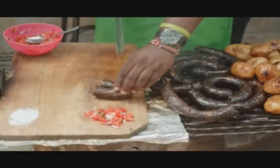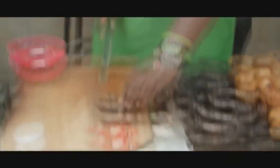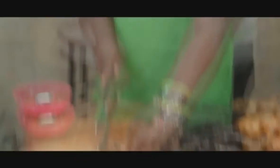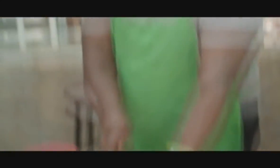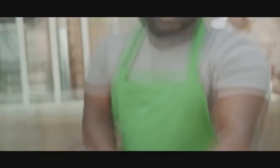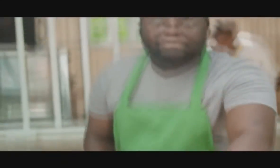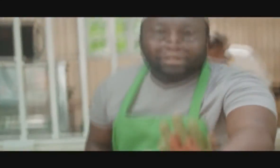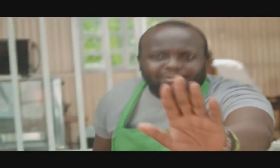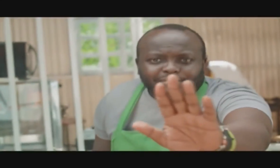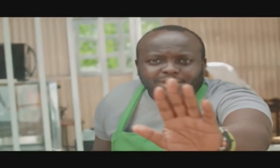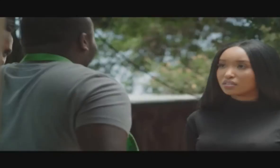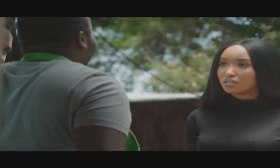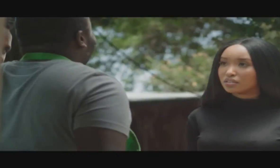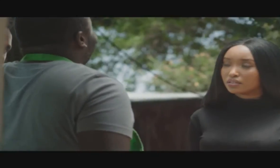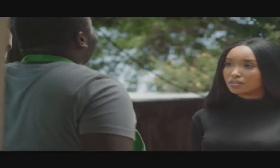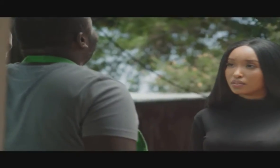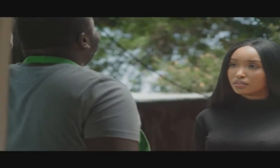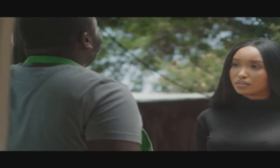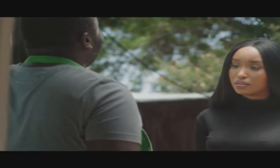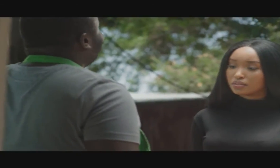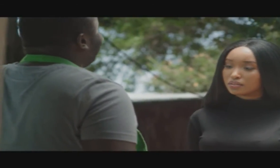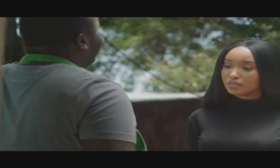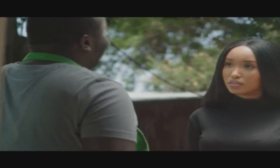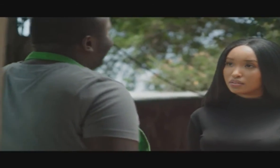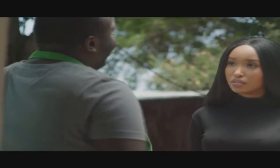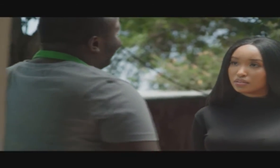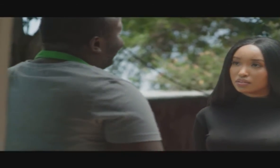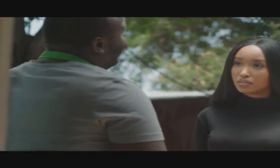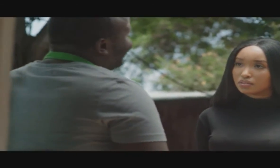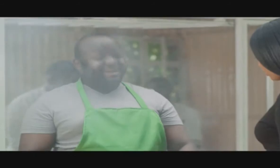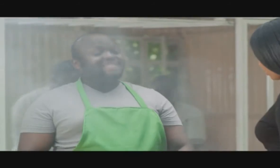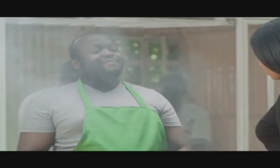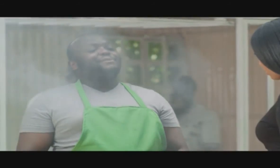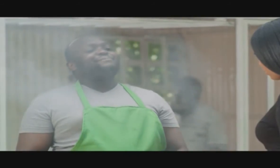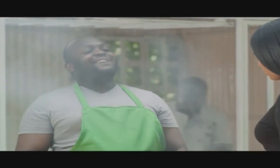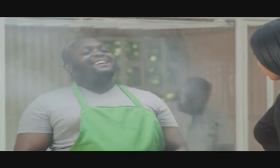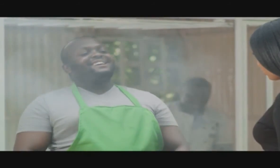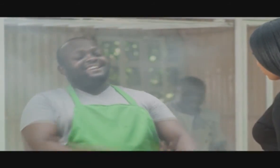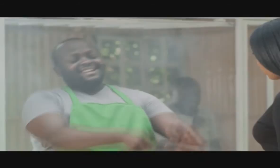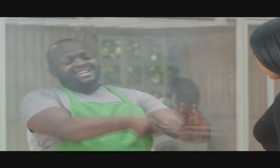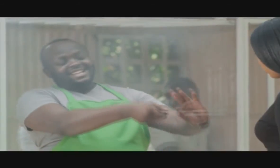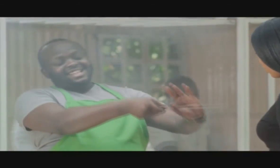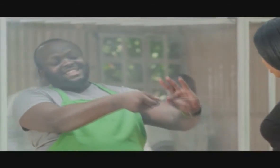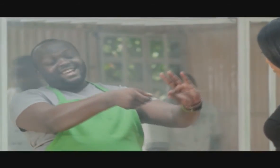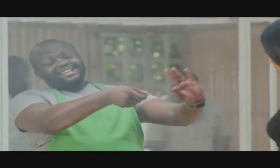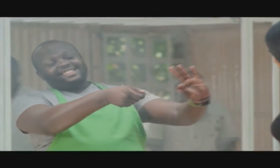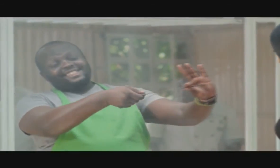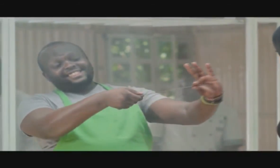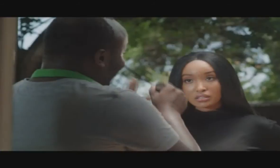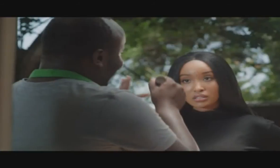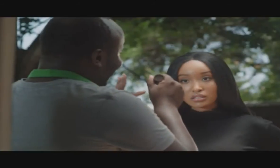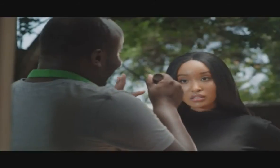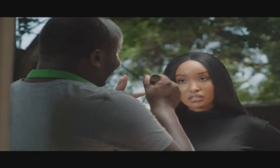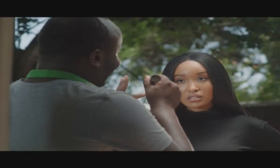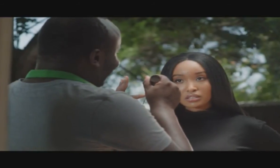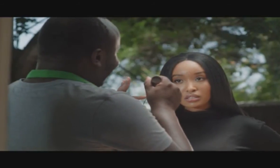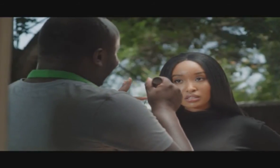size. Madam. The price of mutura is calculated by the formula. The length